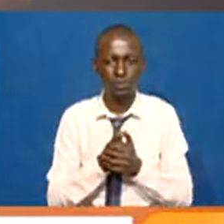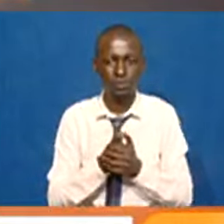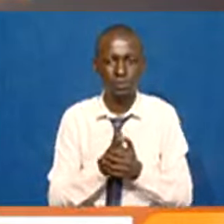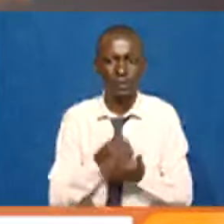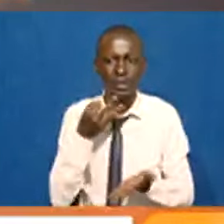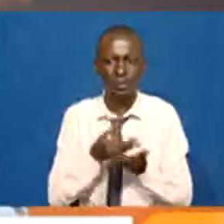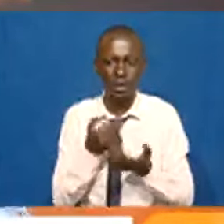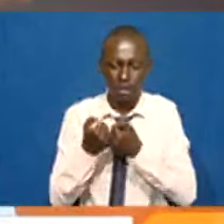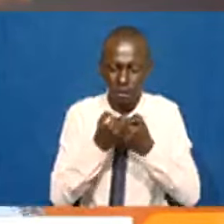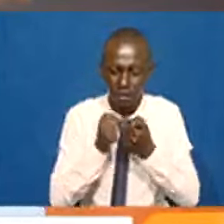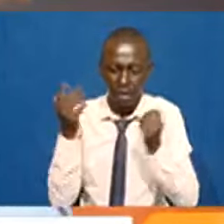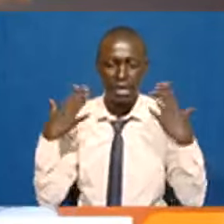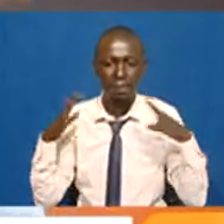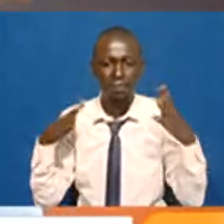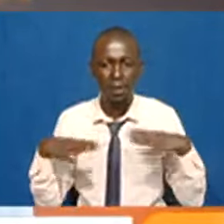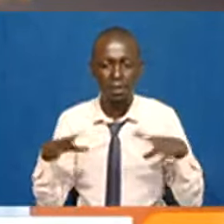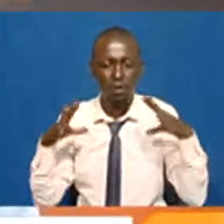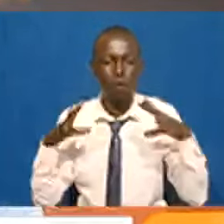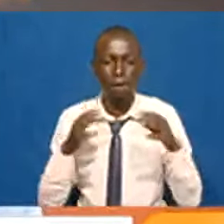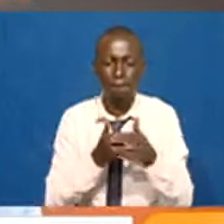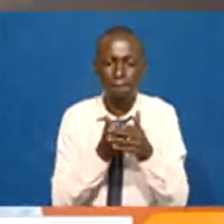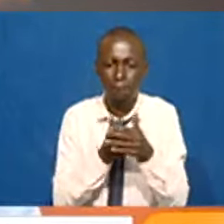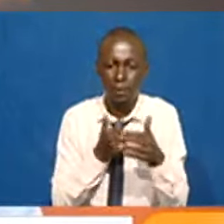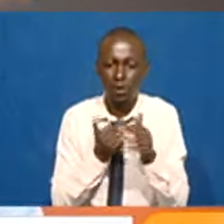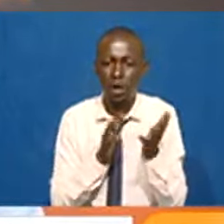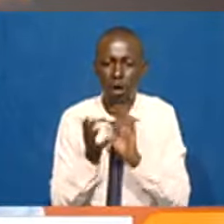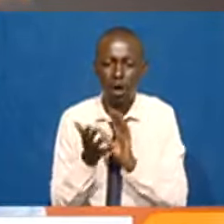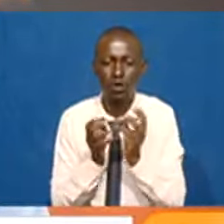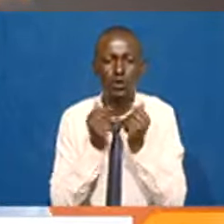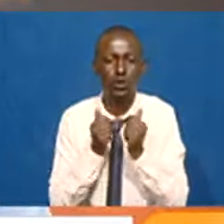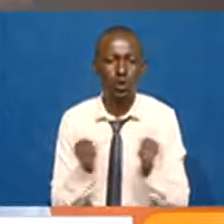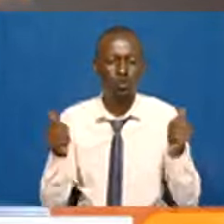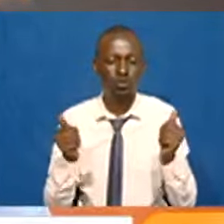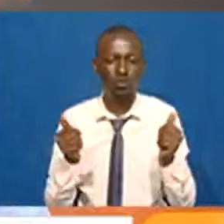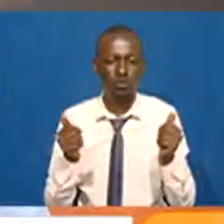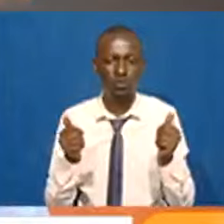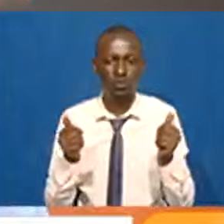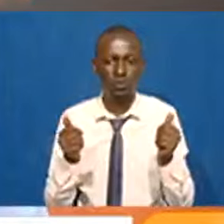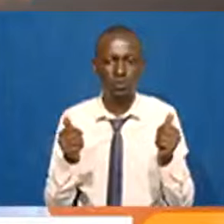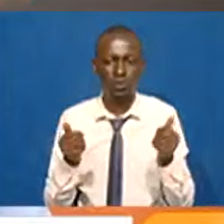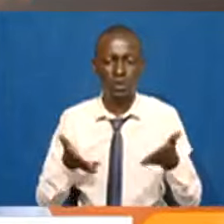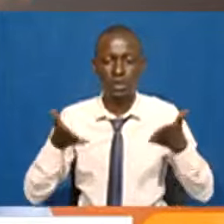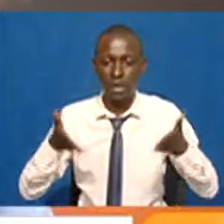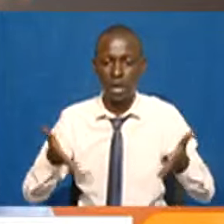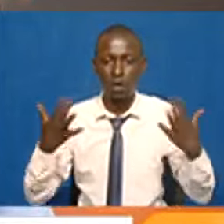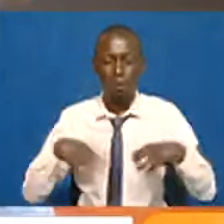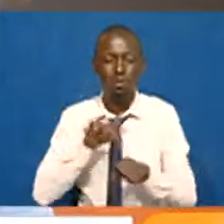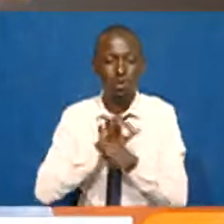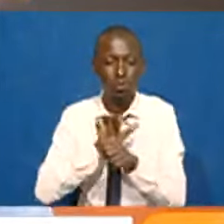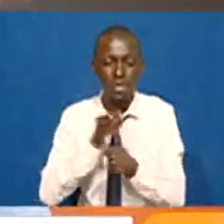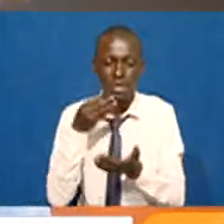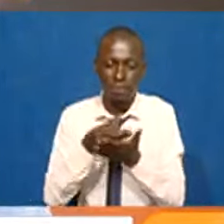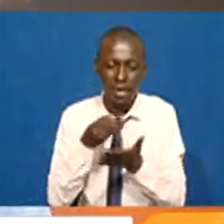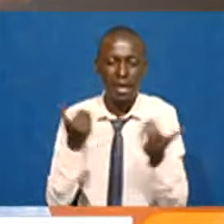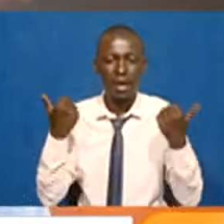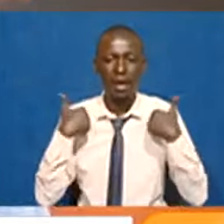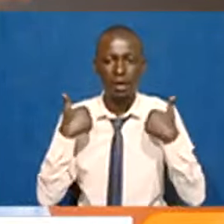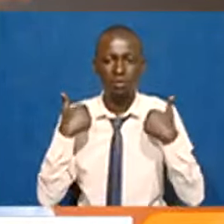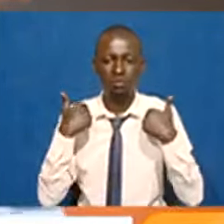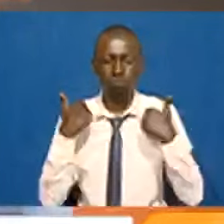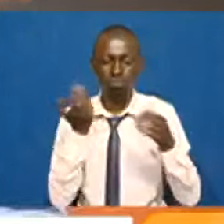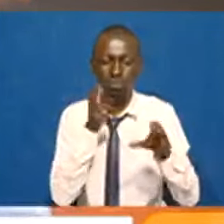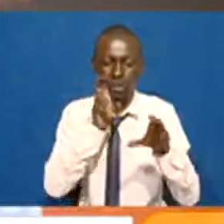challenged Kenyans. That part we are scrapping it out, because these days many people who are also financially stable have joined KUPA.